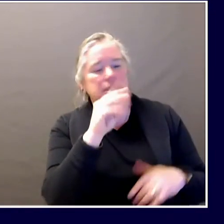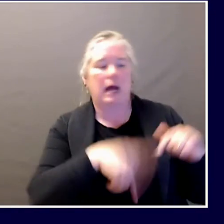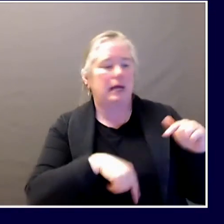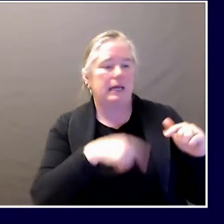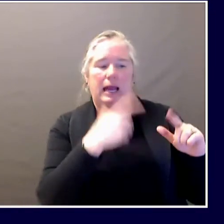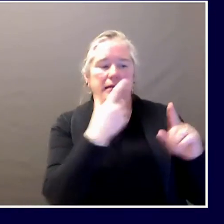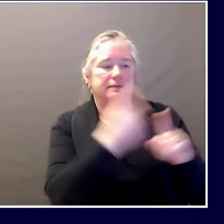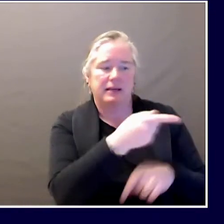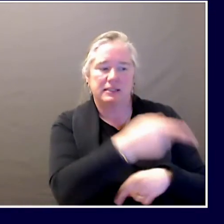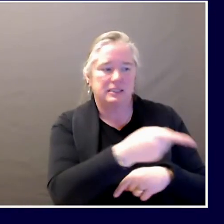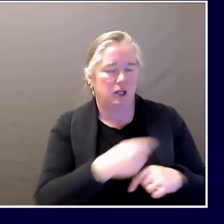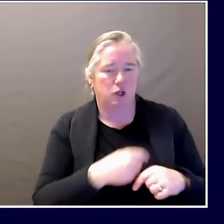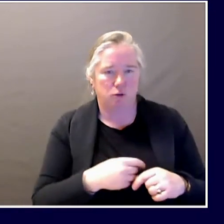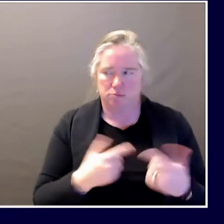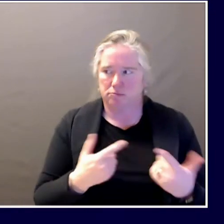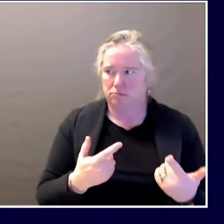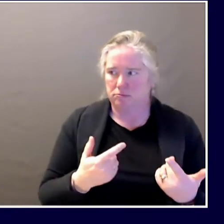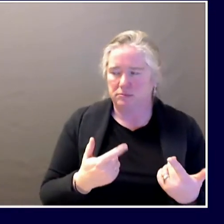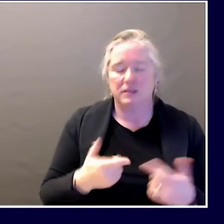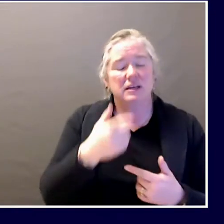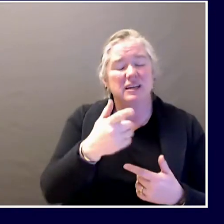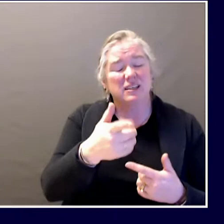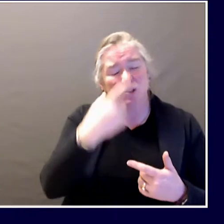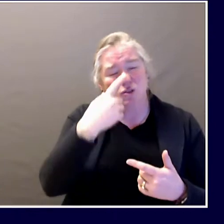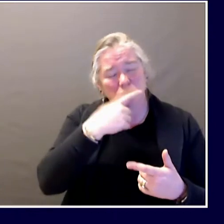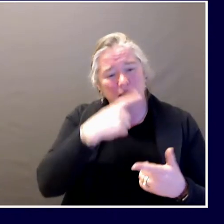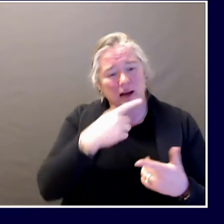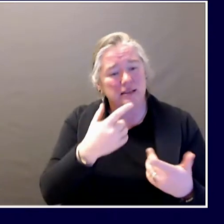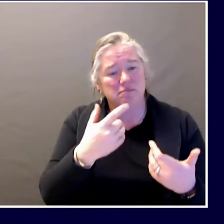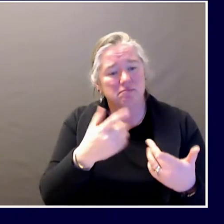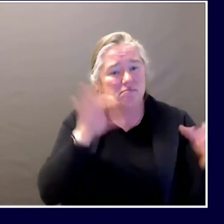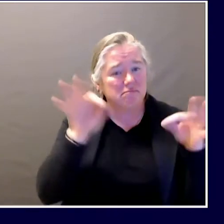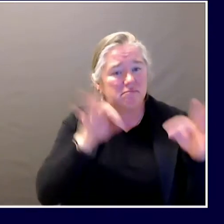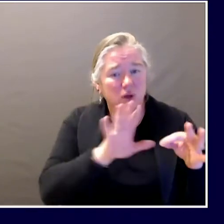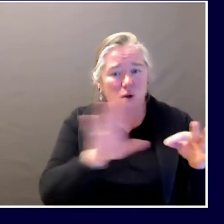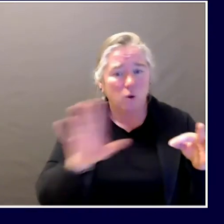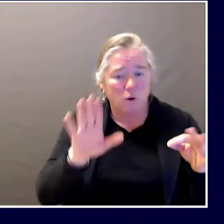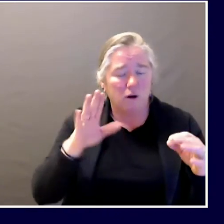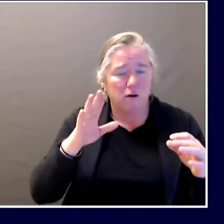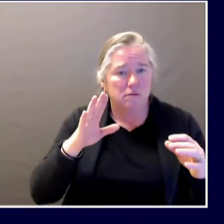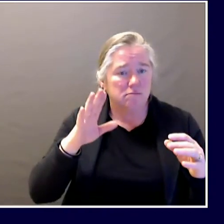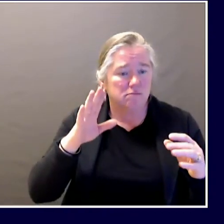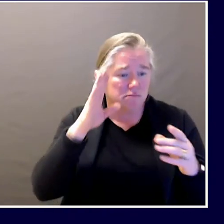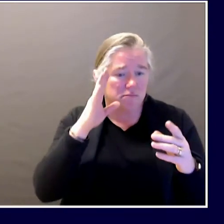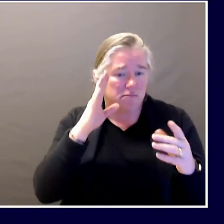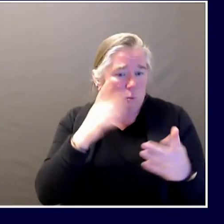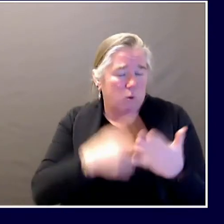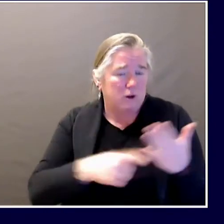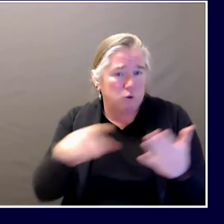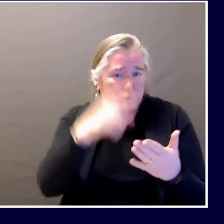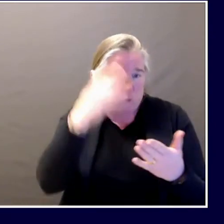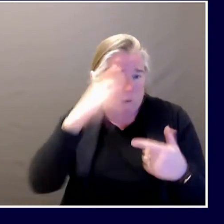to vaccinate teachers, and if there are any updates on the teacher and childcare worker clinic coming up?